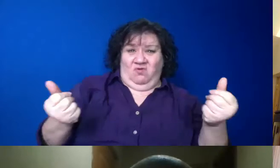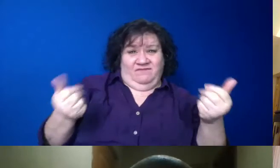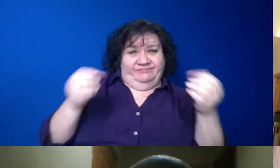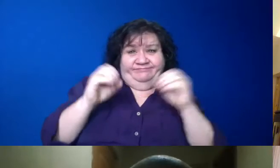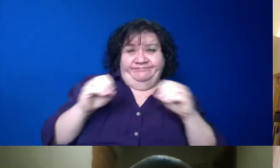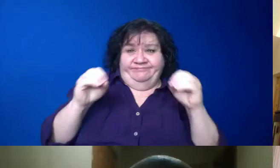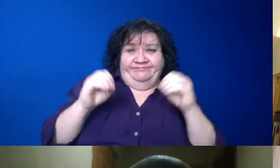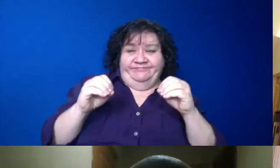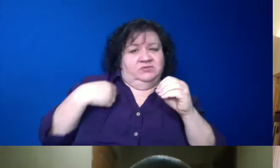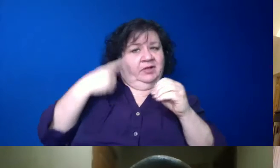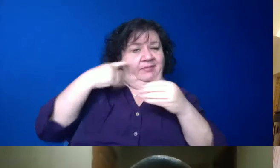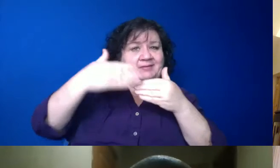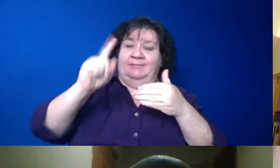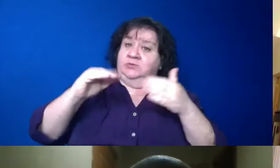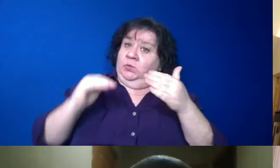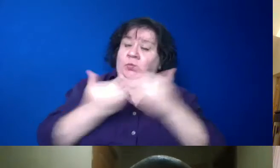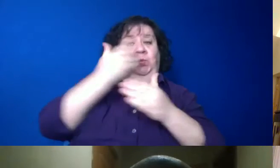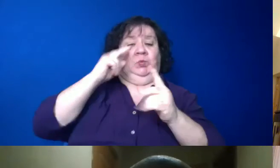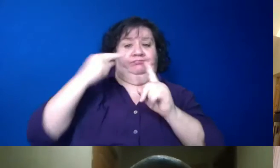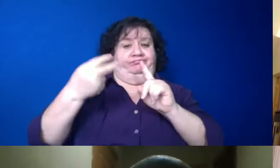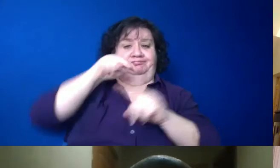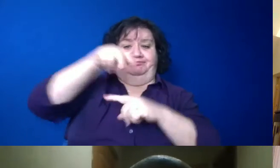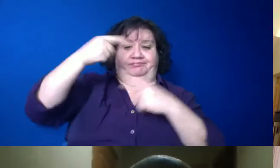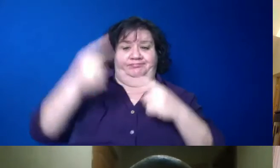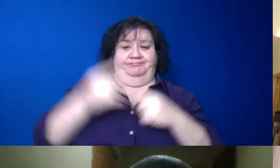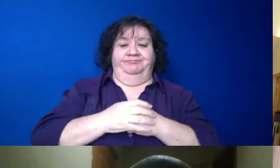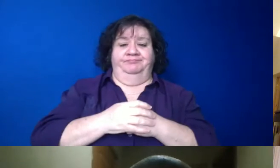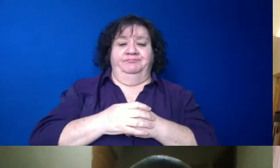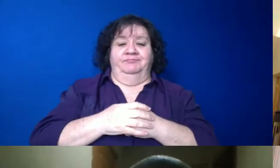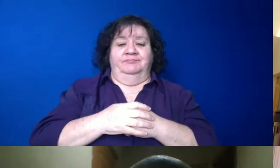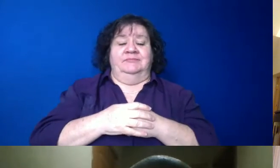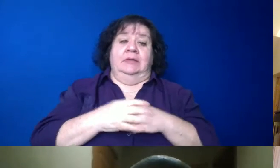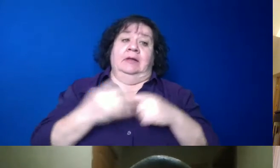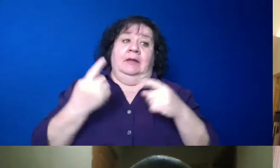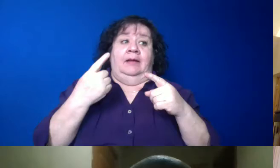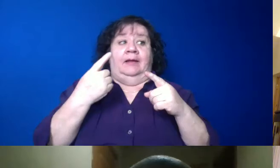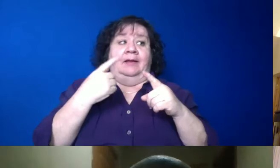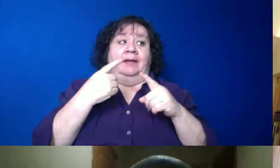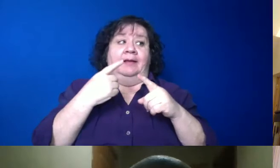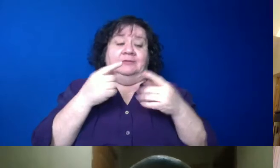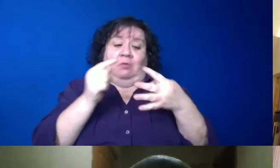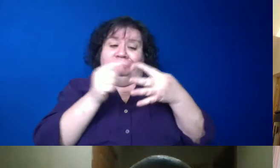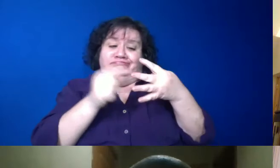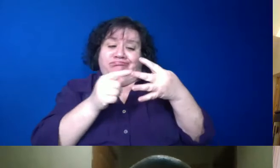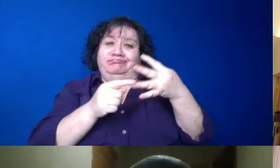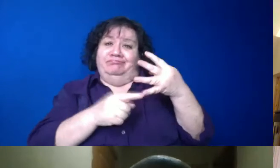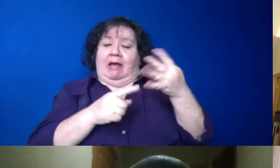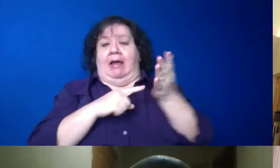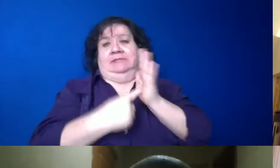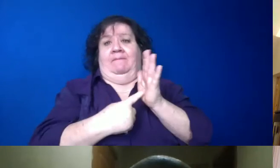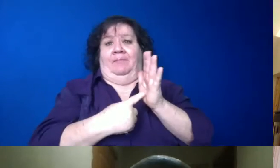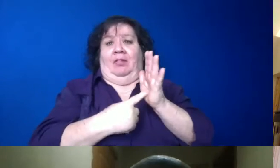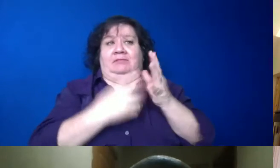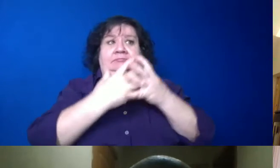with. I have a middle tier of work that for the moment I'm just calling hidden intersectionalities. It's actually not all that